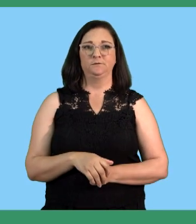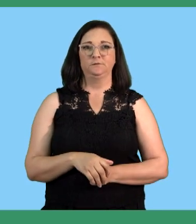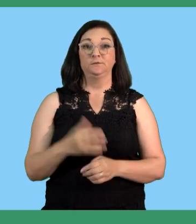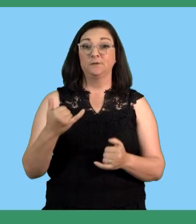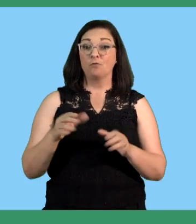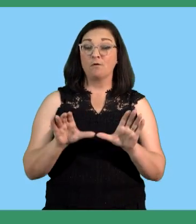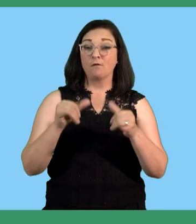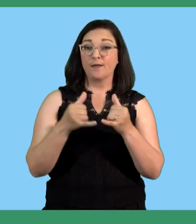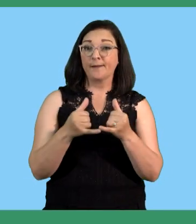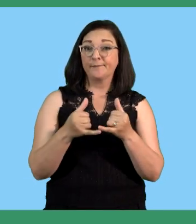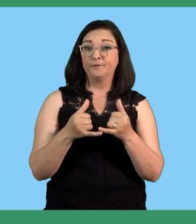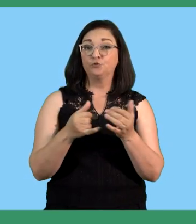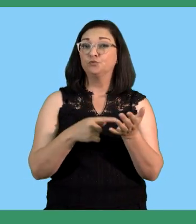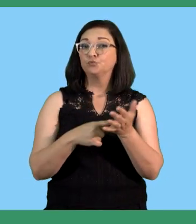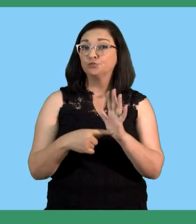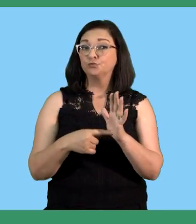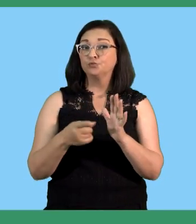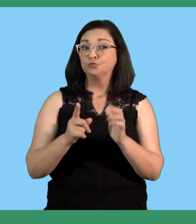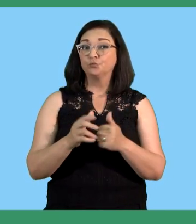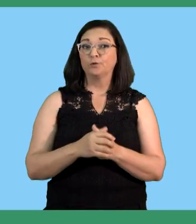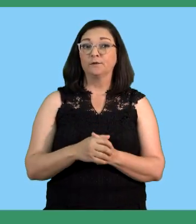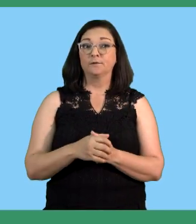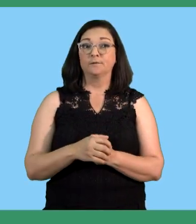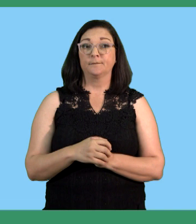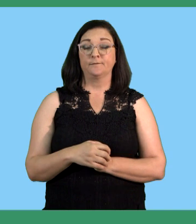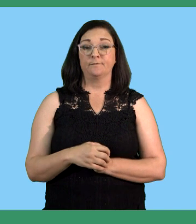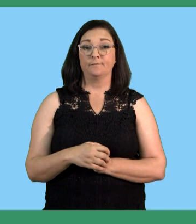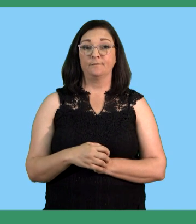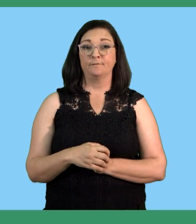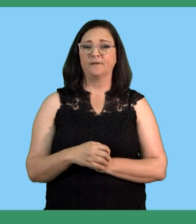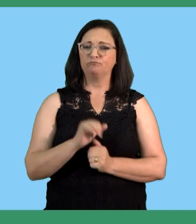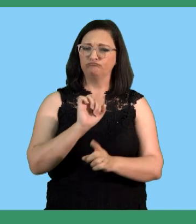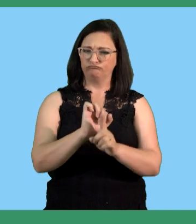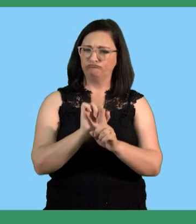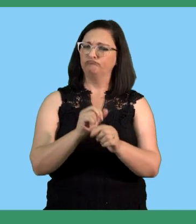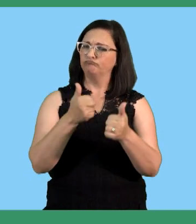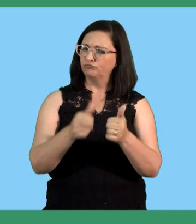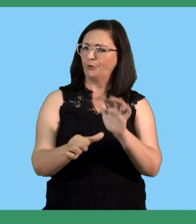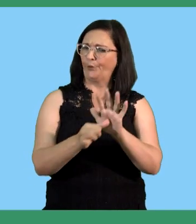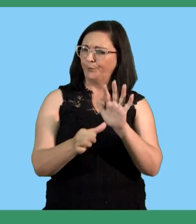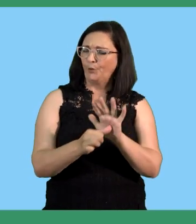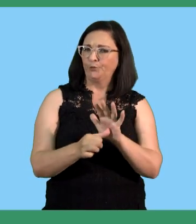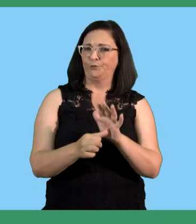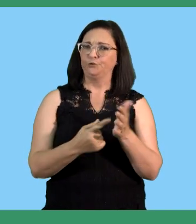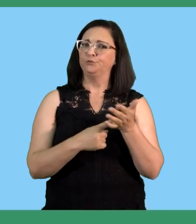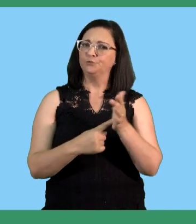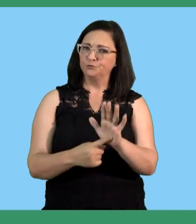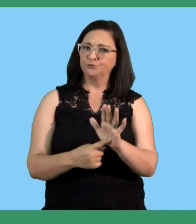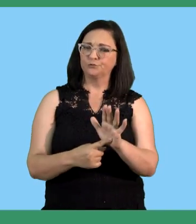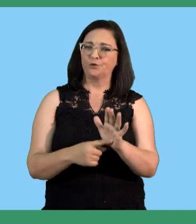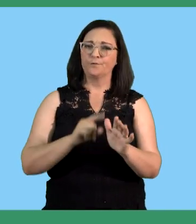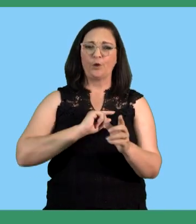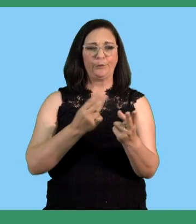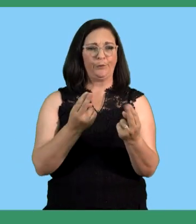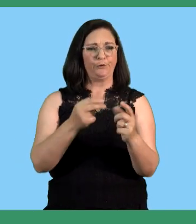in training that a company makes shows employees that they are valued. So, I mean, as a new employee, if we